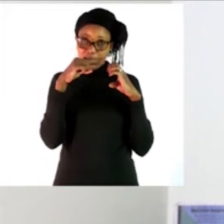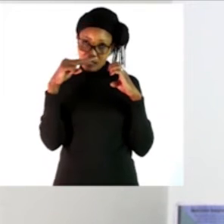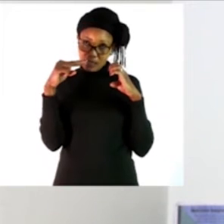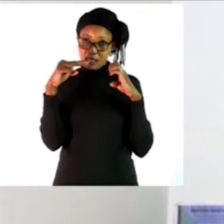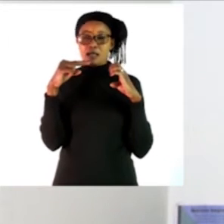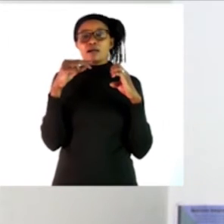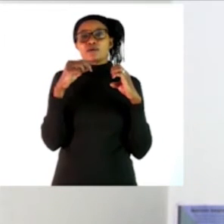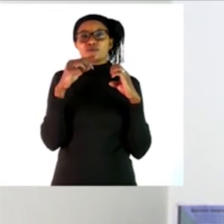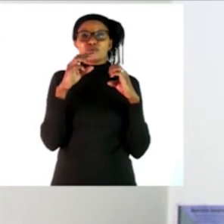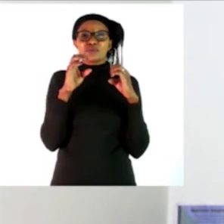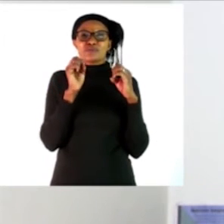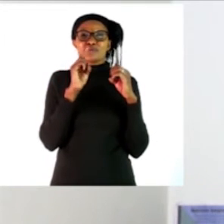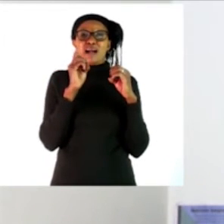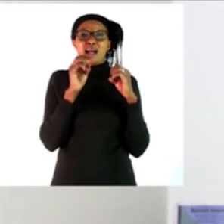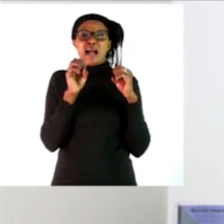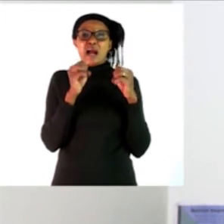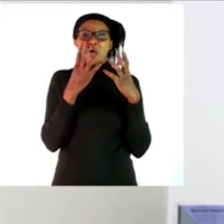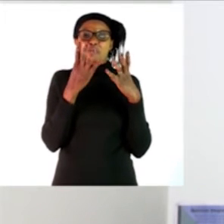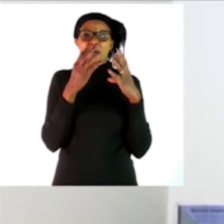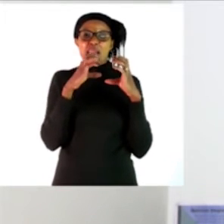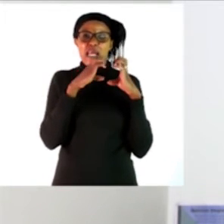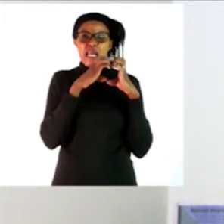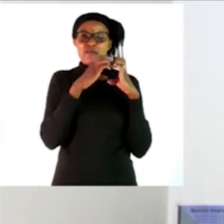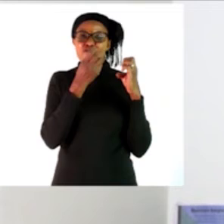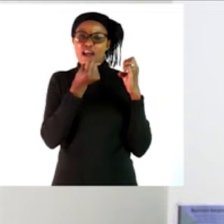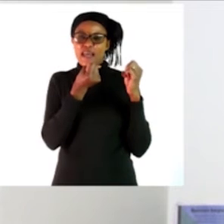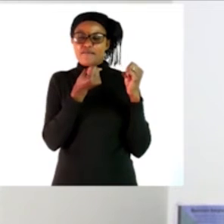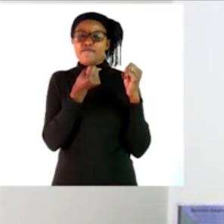answer be? How many hearts do I have here?